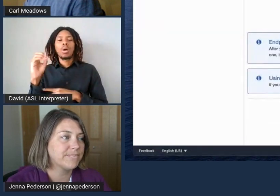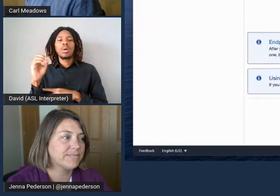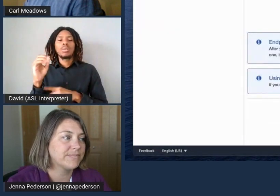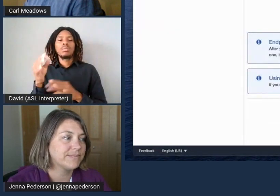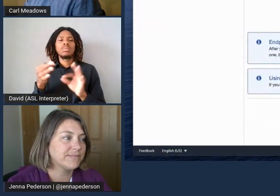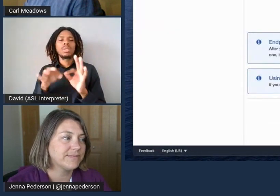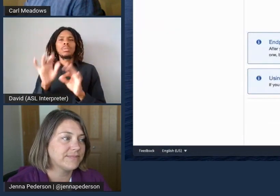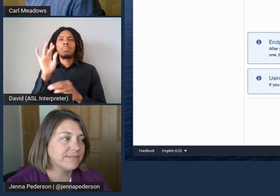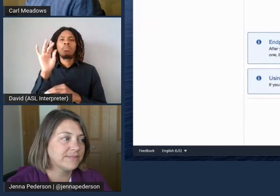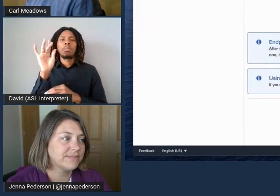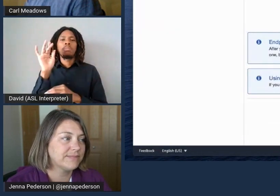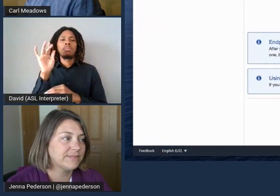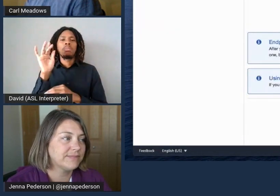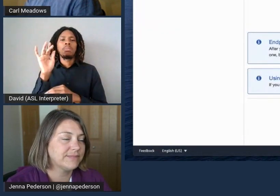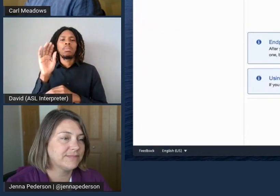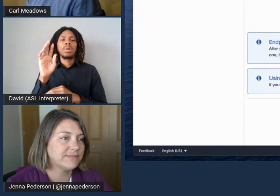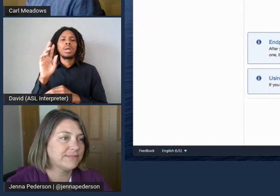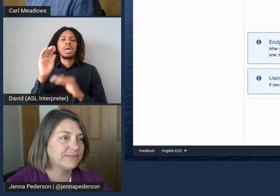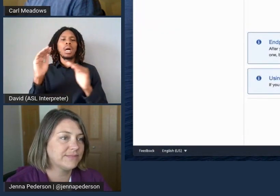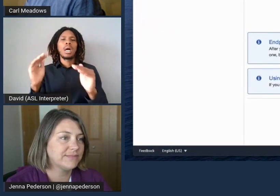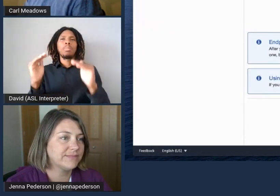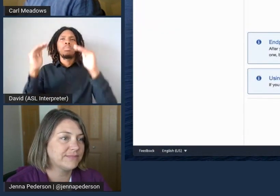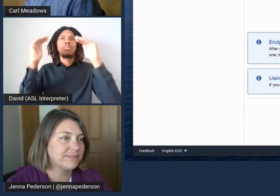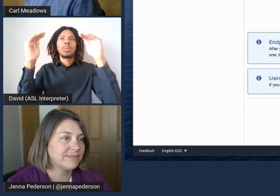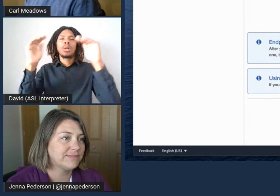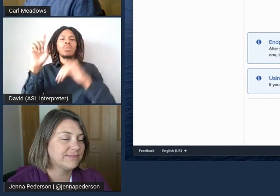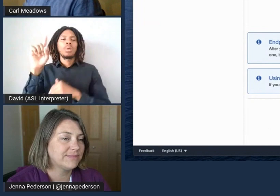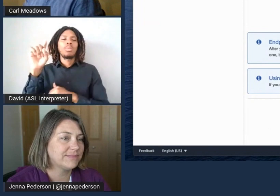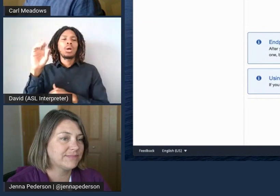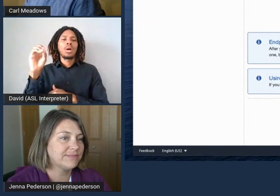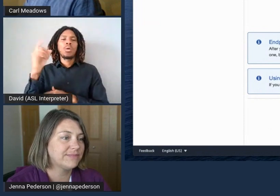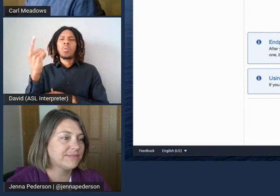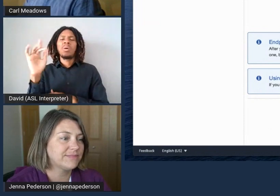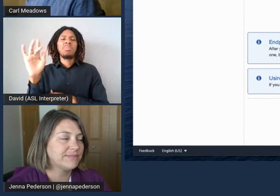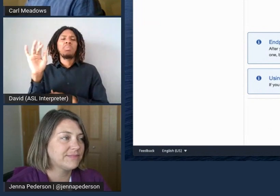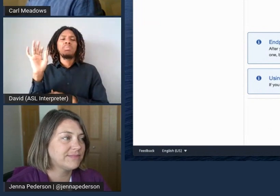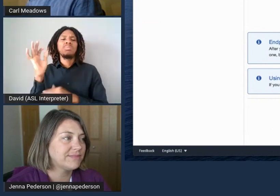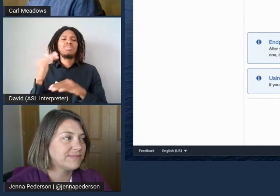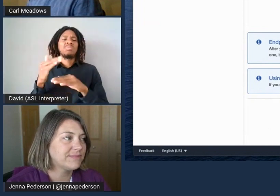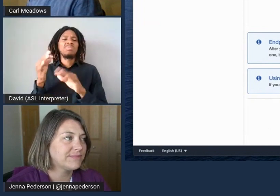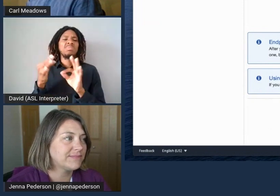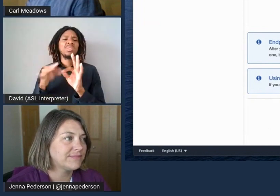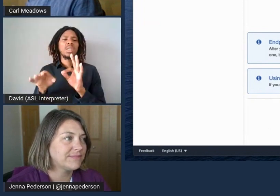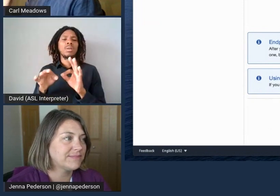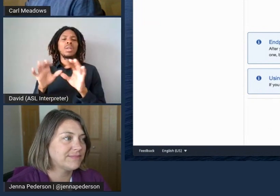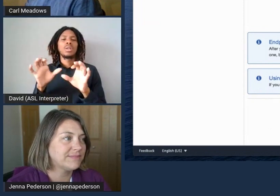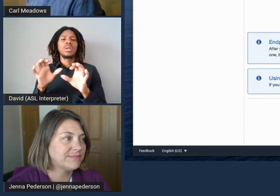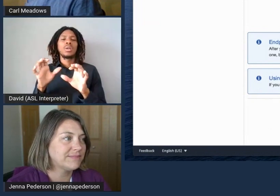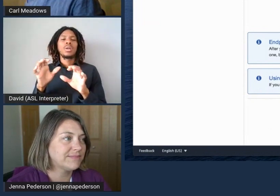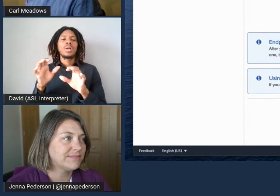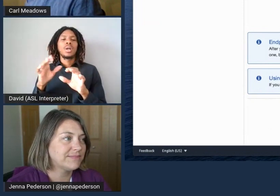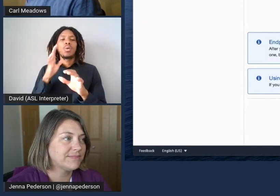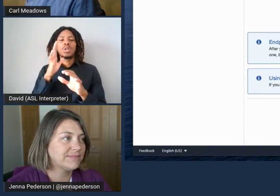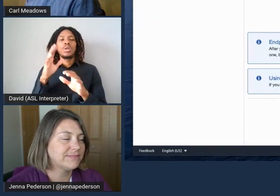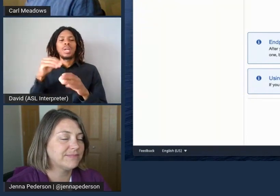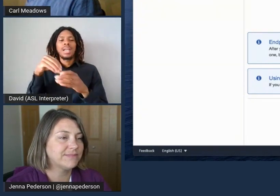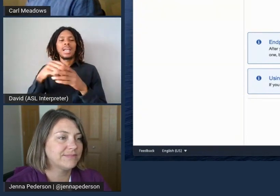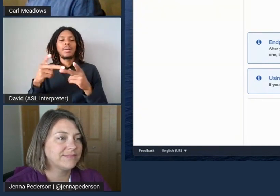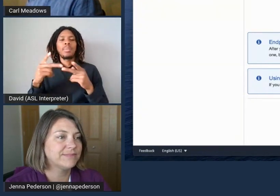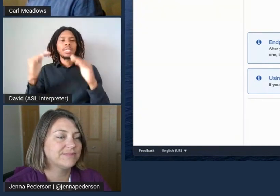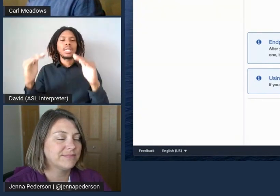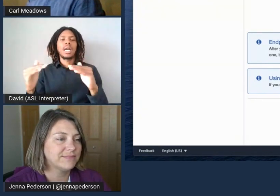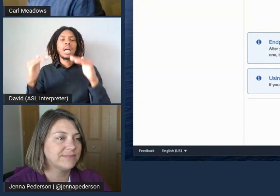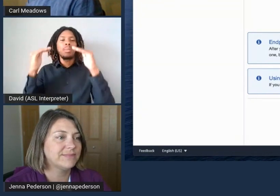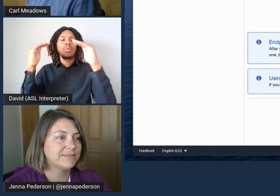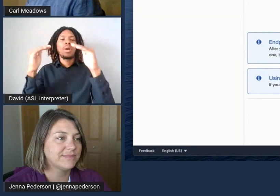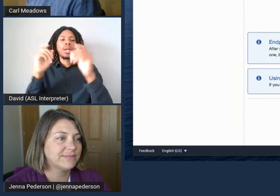simple click. I can upgrade it to 1.0. In one click, it's going to go and do an in-place upgrade and bring that domain up to the latest